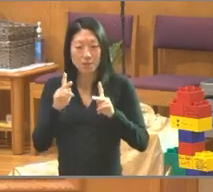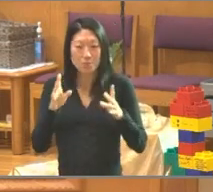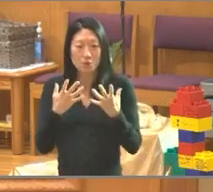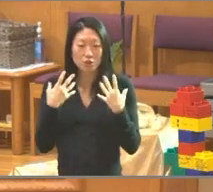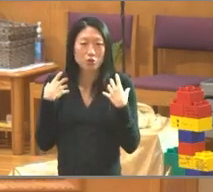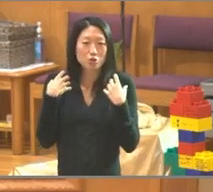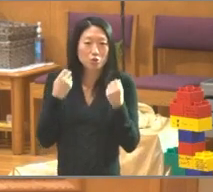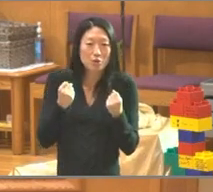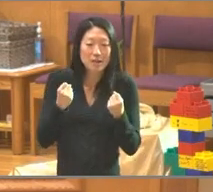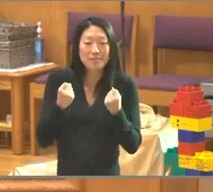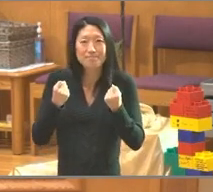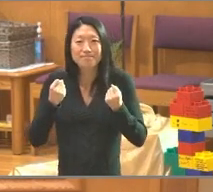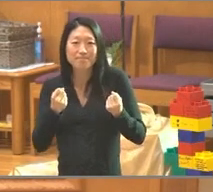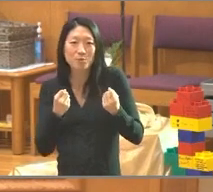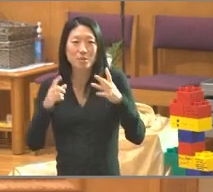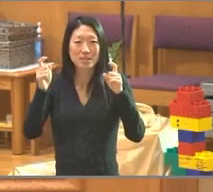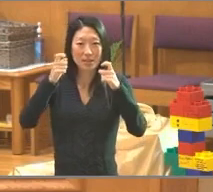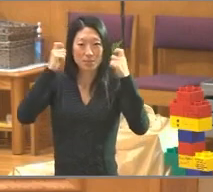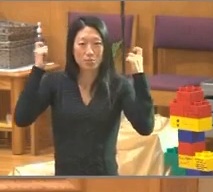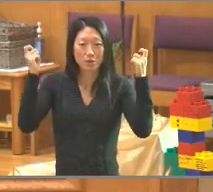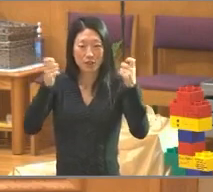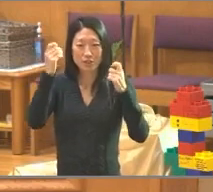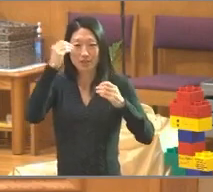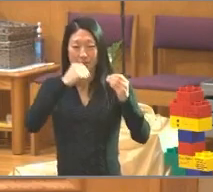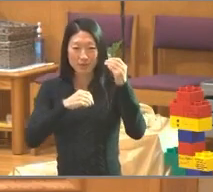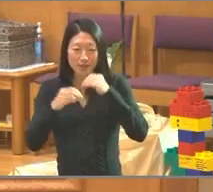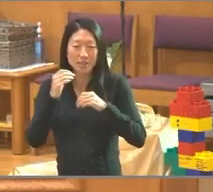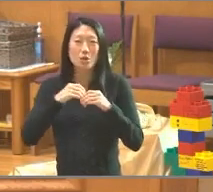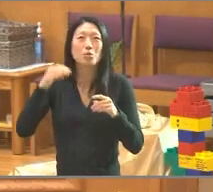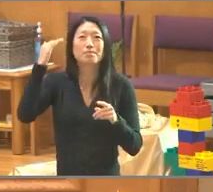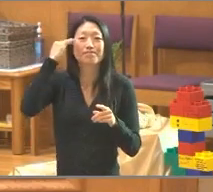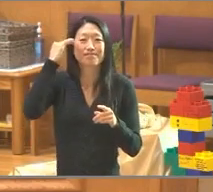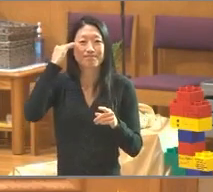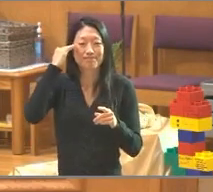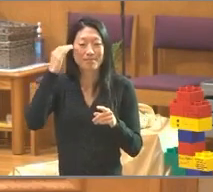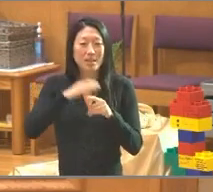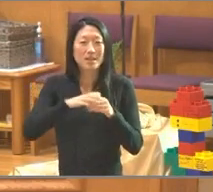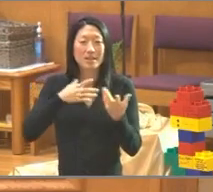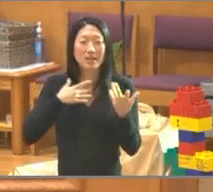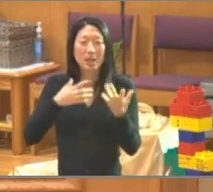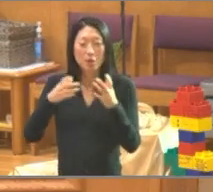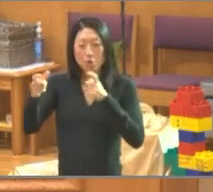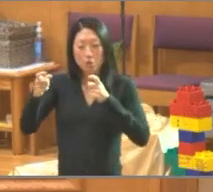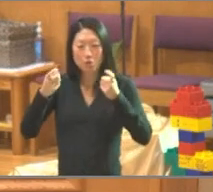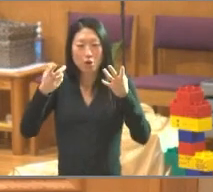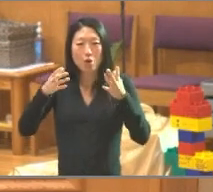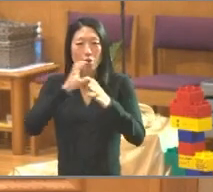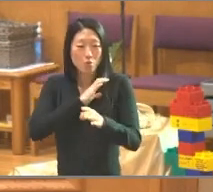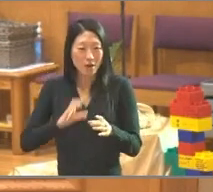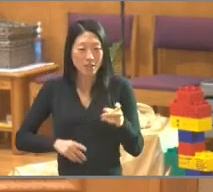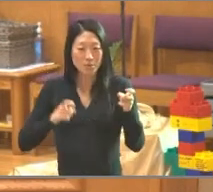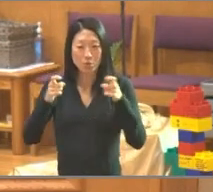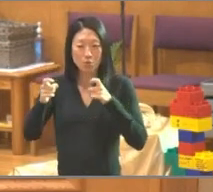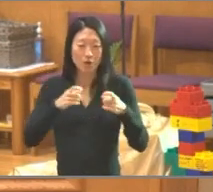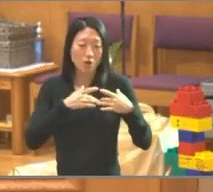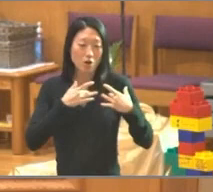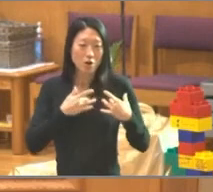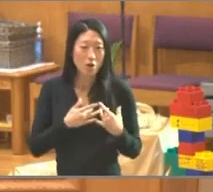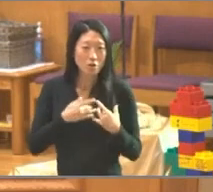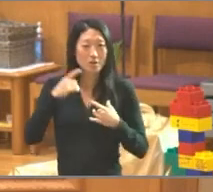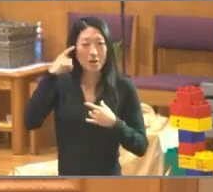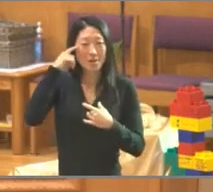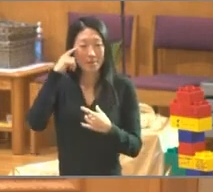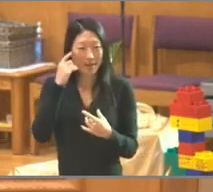courage from the celebration of the feast as we are reminded that Christ must reign in our hearts and our minds and our wills and